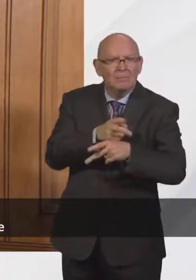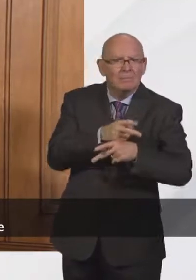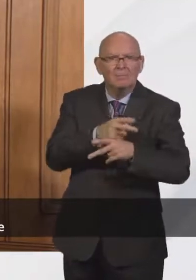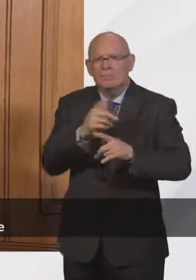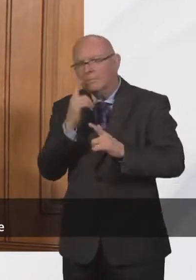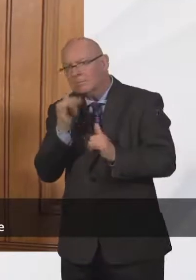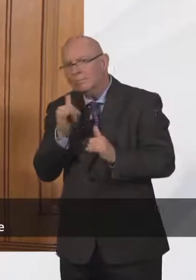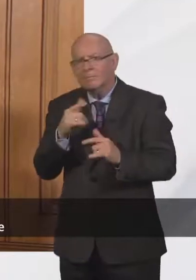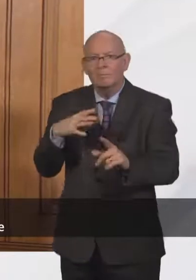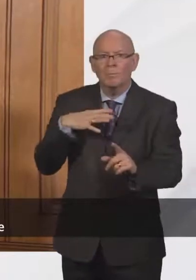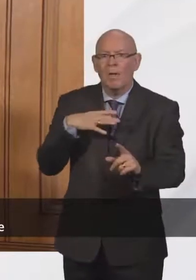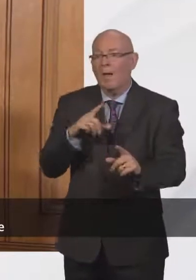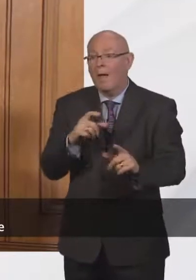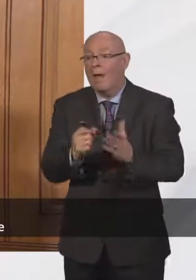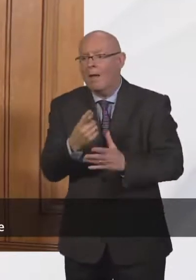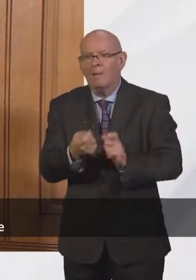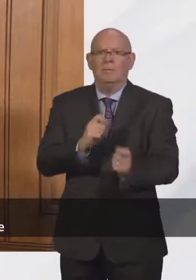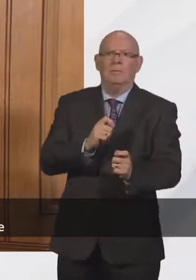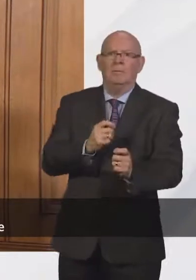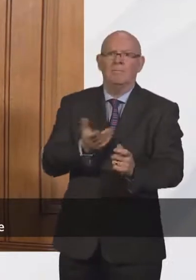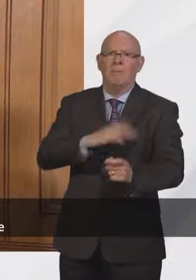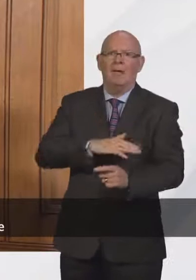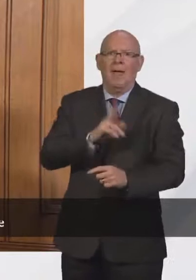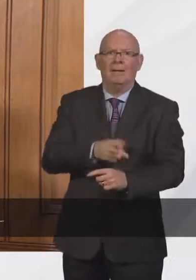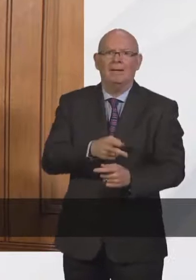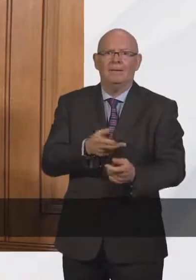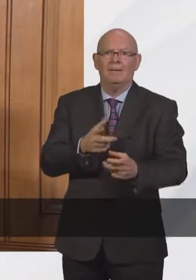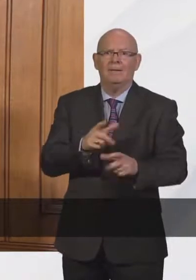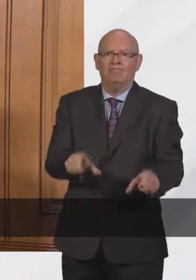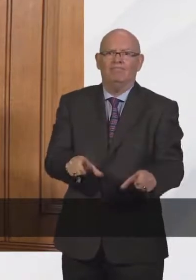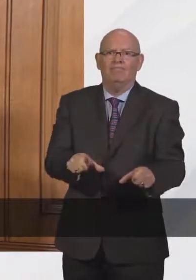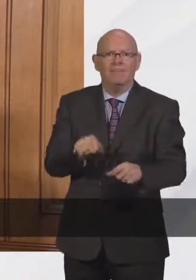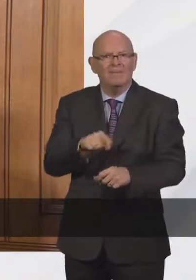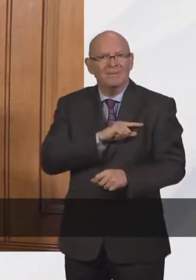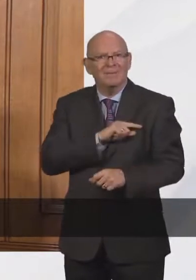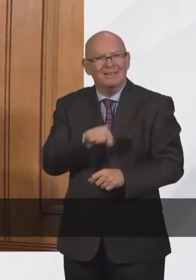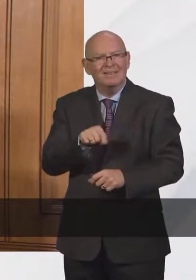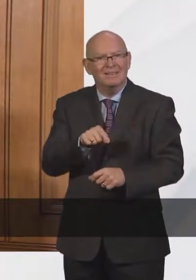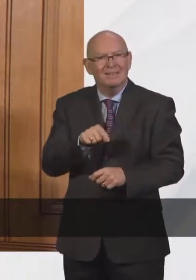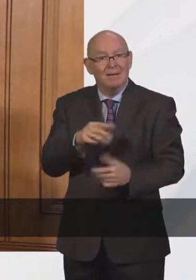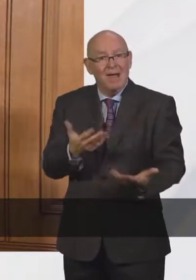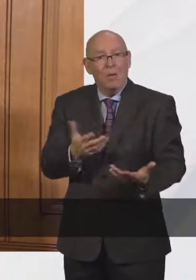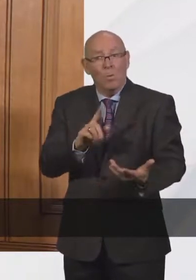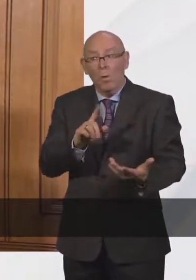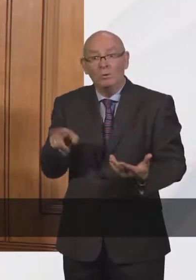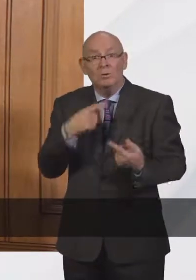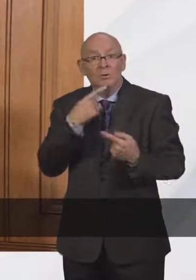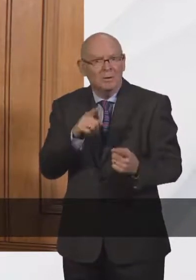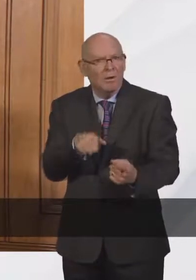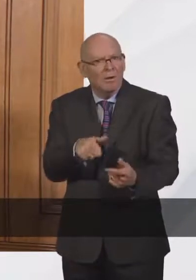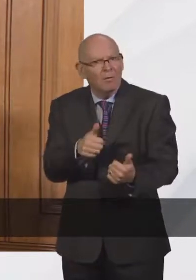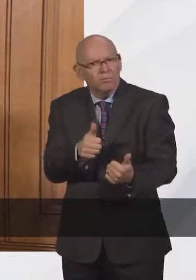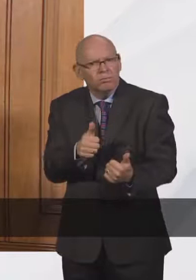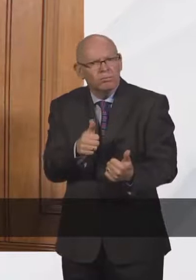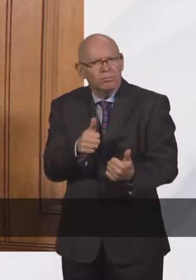them locally. And if they become beyond local, then you need to deal with them at regional and national levels, which would mean reversal of some of the